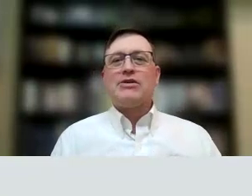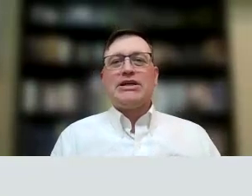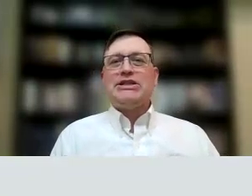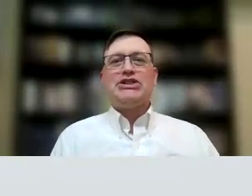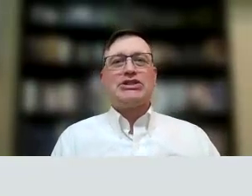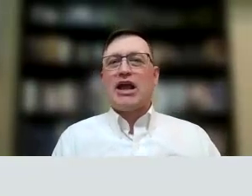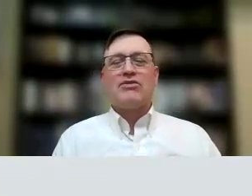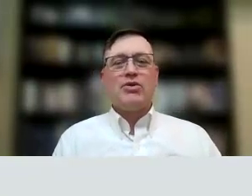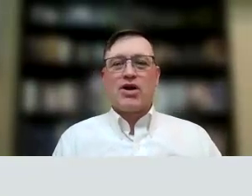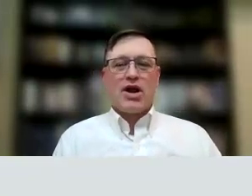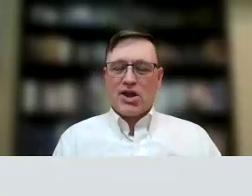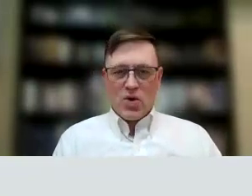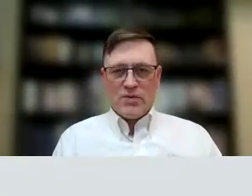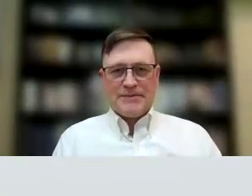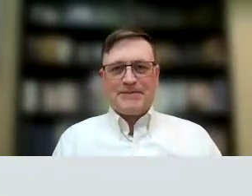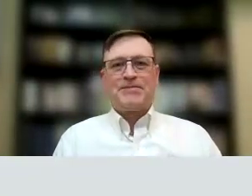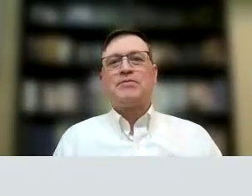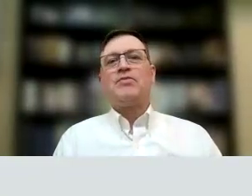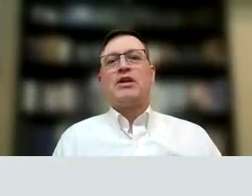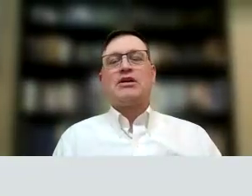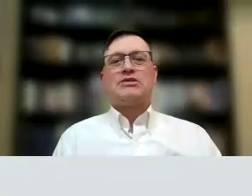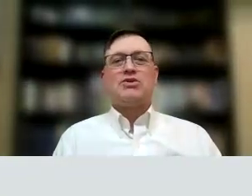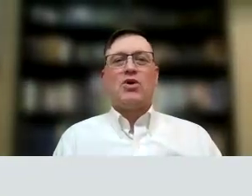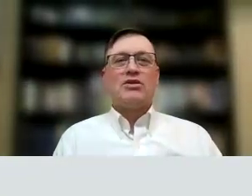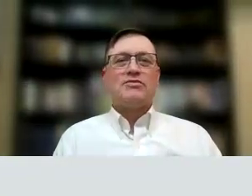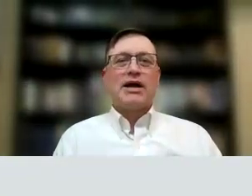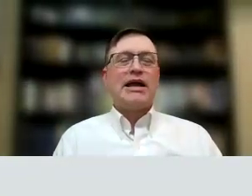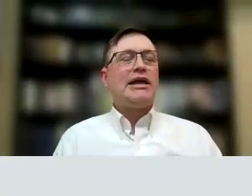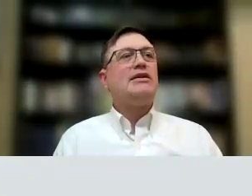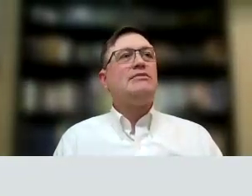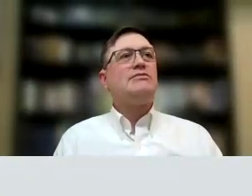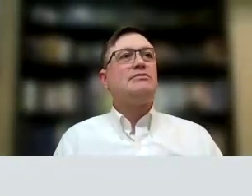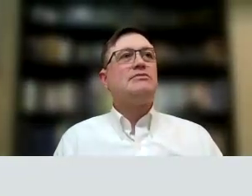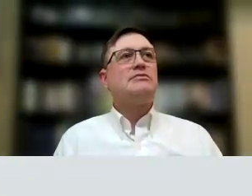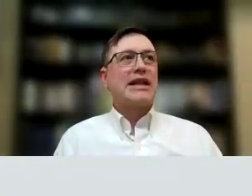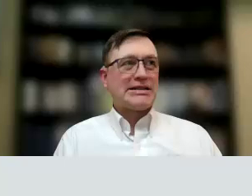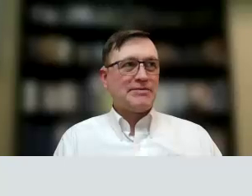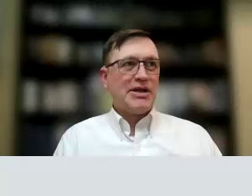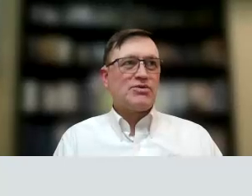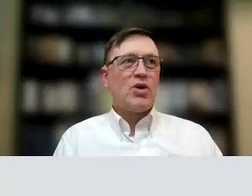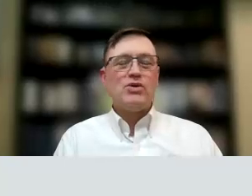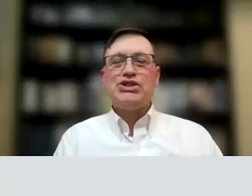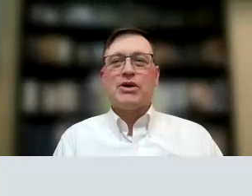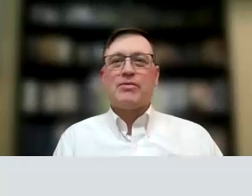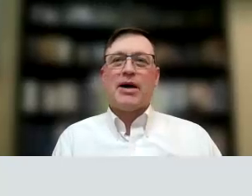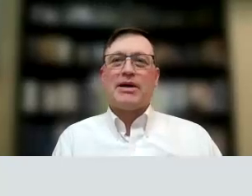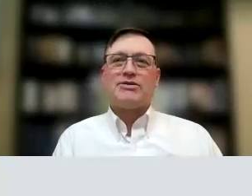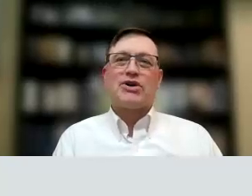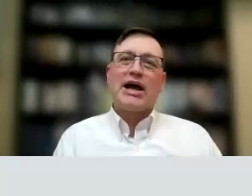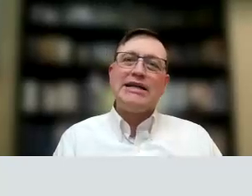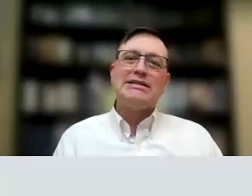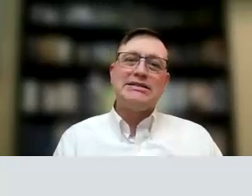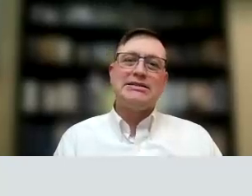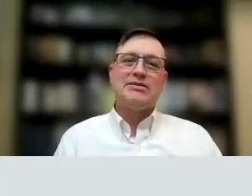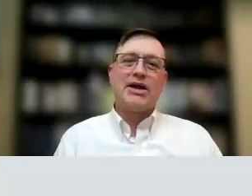And I can hear my teachers everywhere I go. So all of my classmates will always jump up